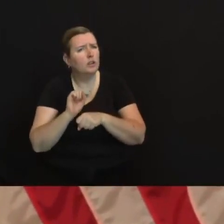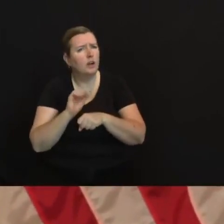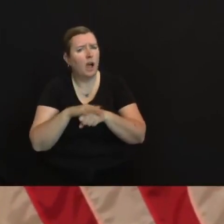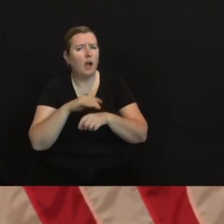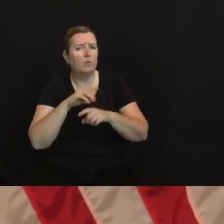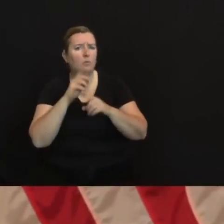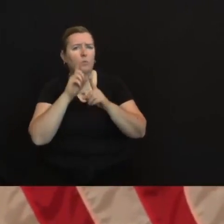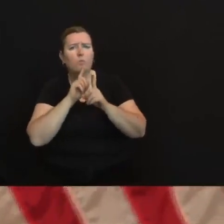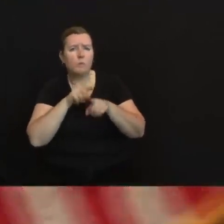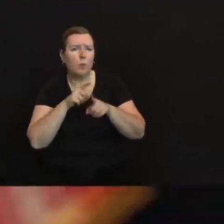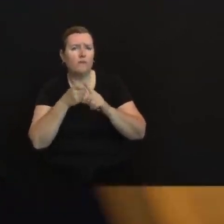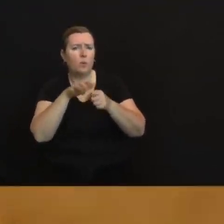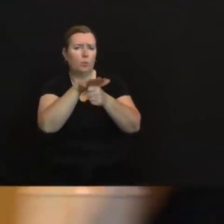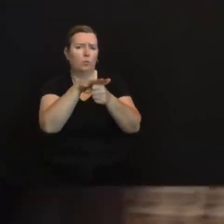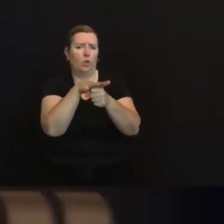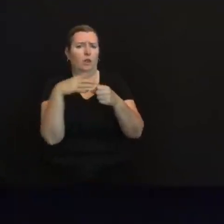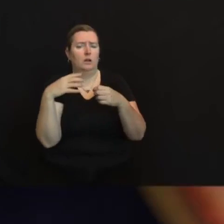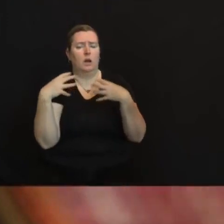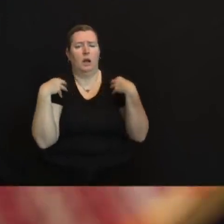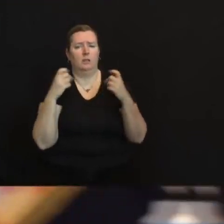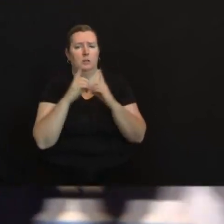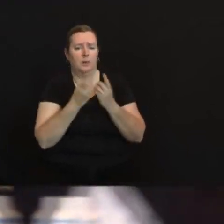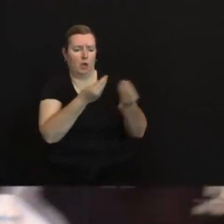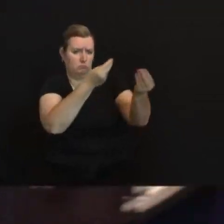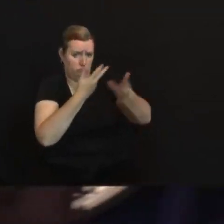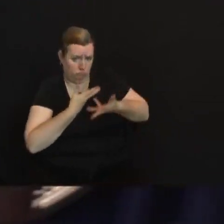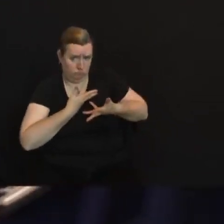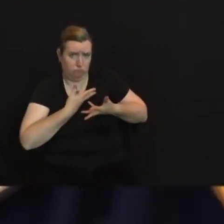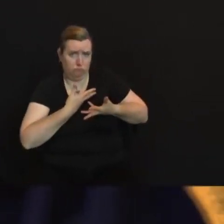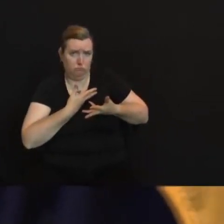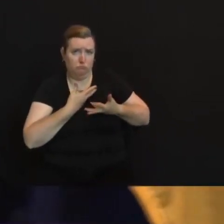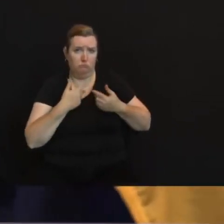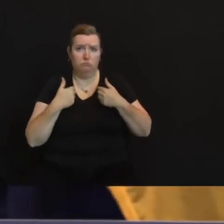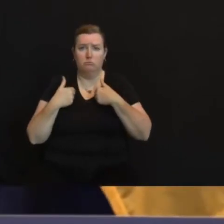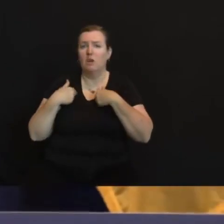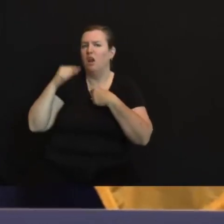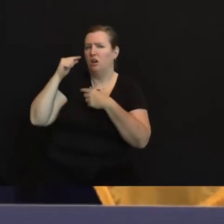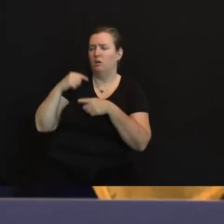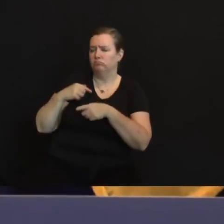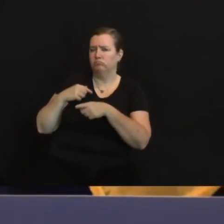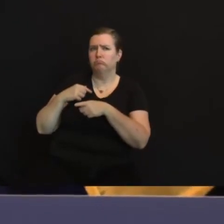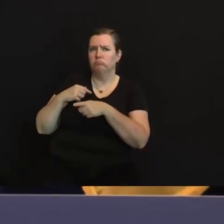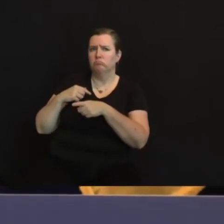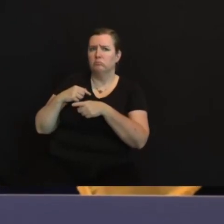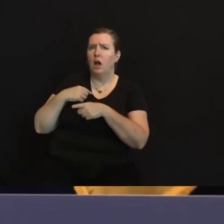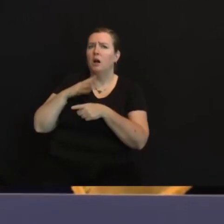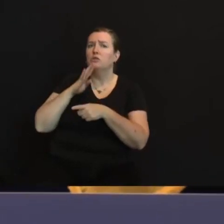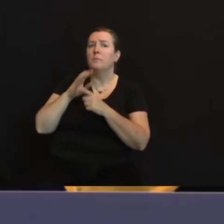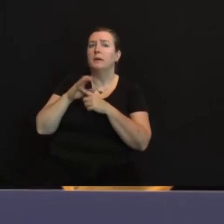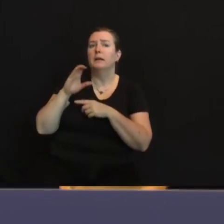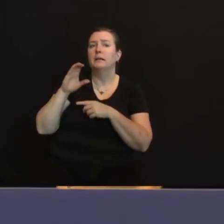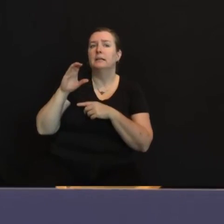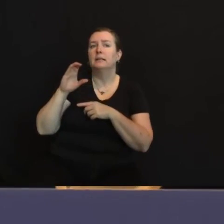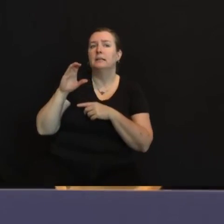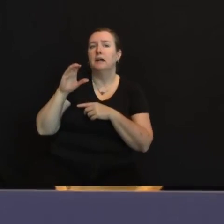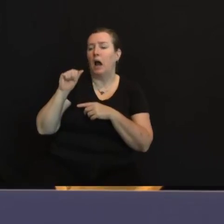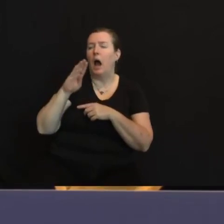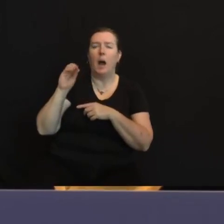Yeah. When I spoke to the CEO of Abbott, one of the, he himself brought this up, that